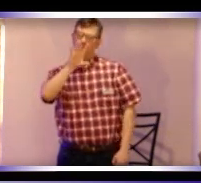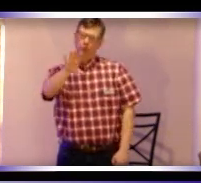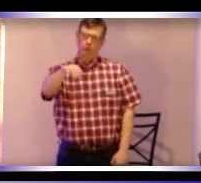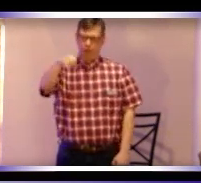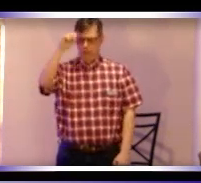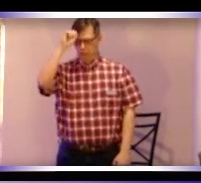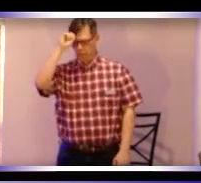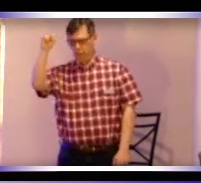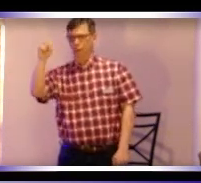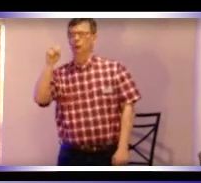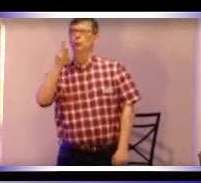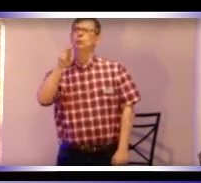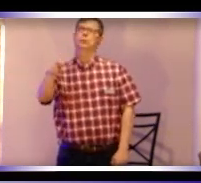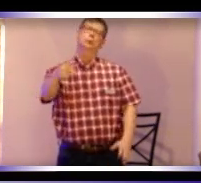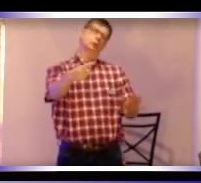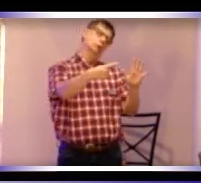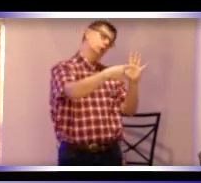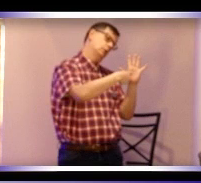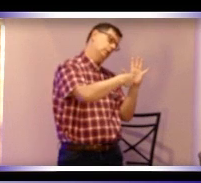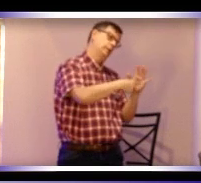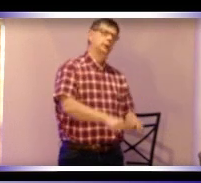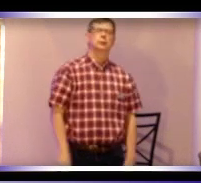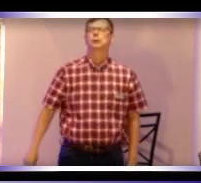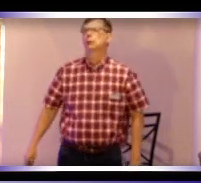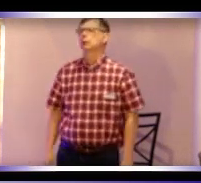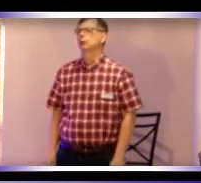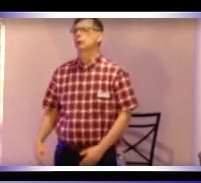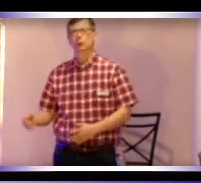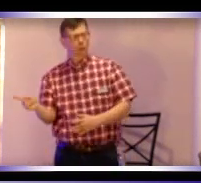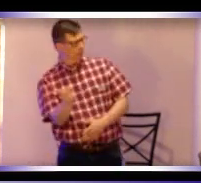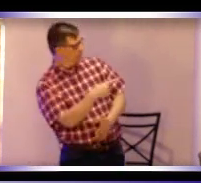toward your hand, wherever it may be.